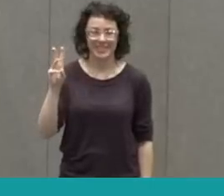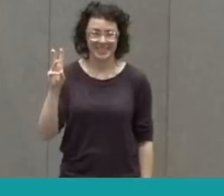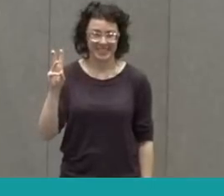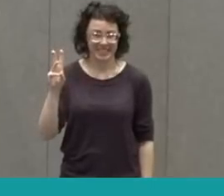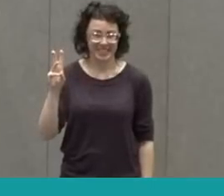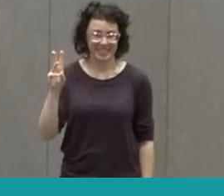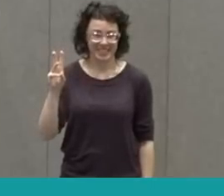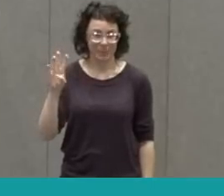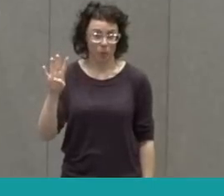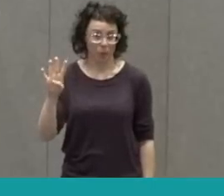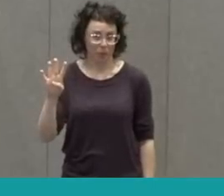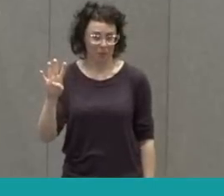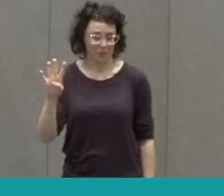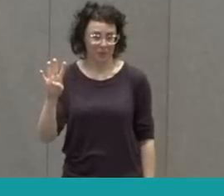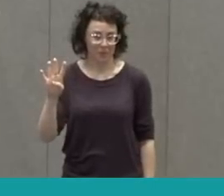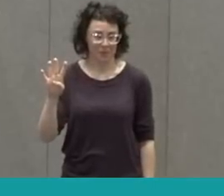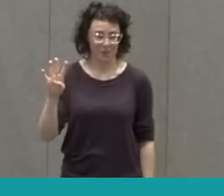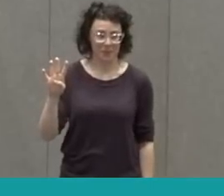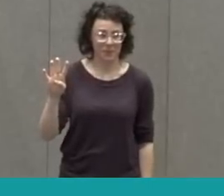364 days.